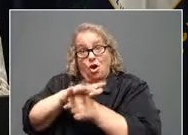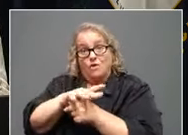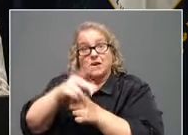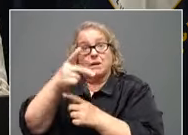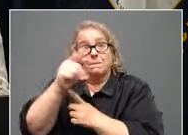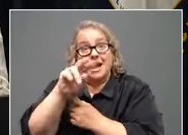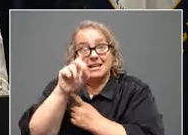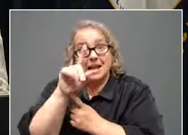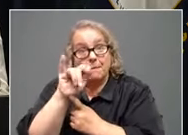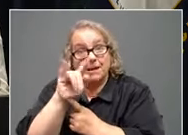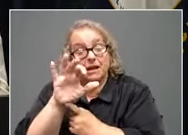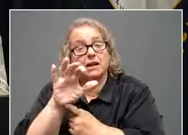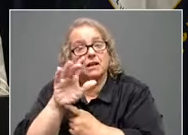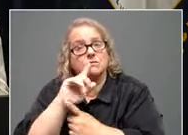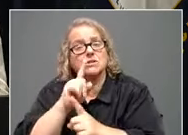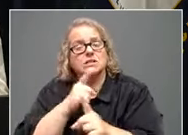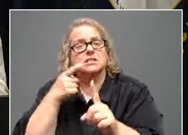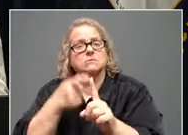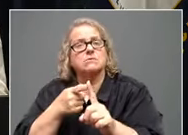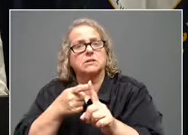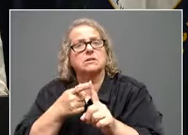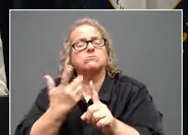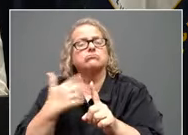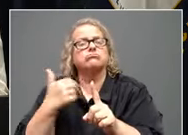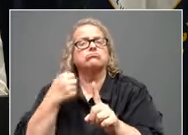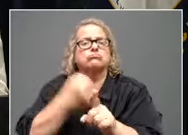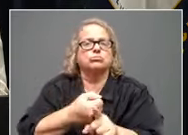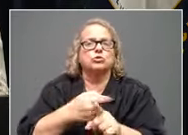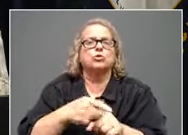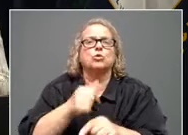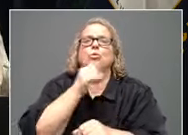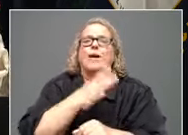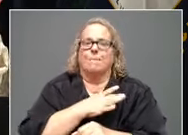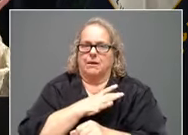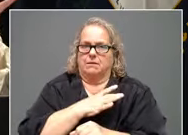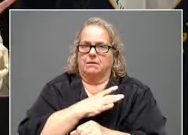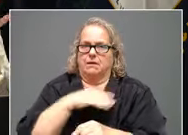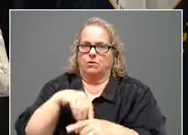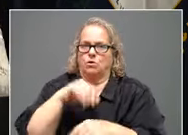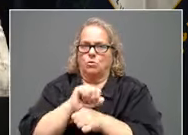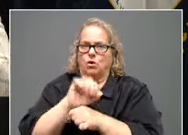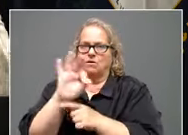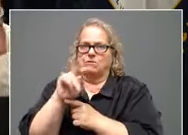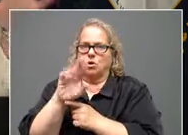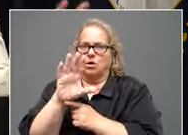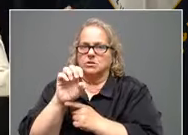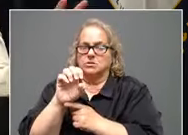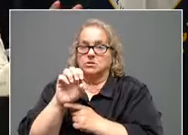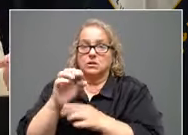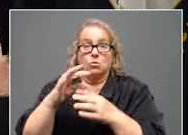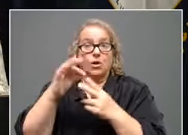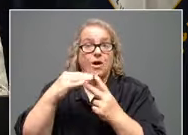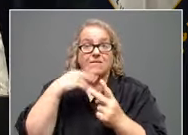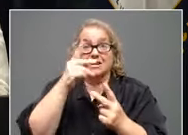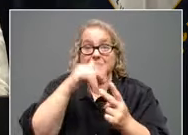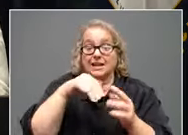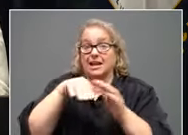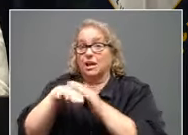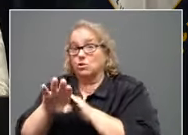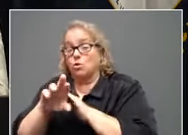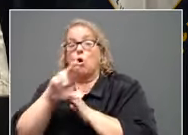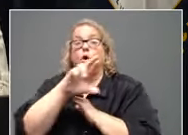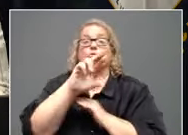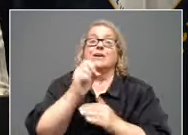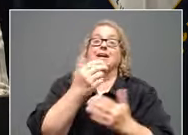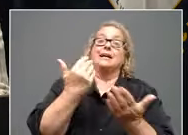a detriment to women in the workforce. Whether we have Kentuckians entering or re-entering the workforce,